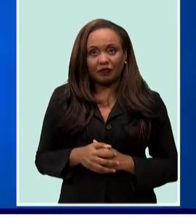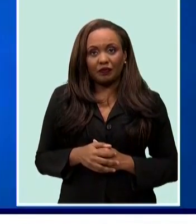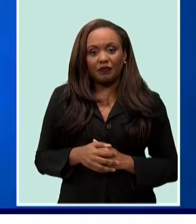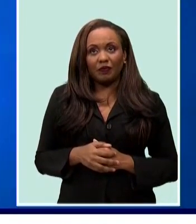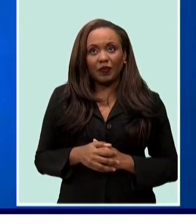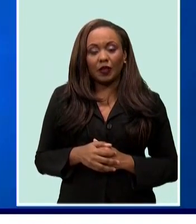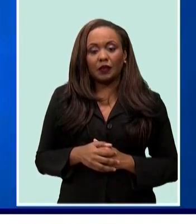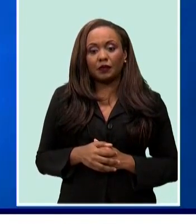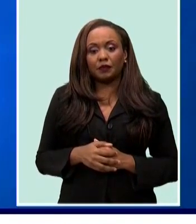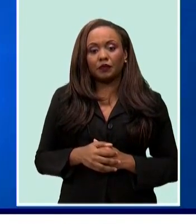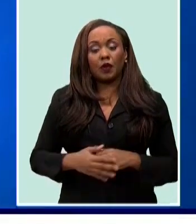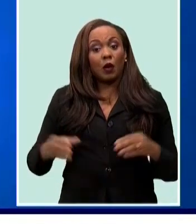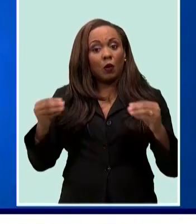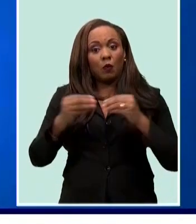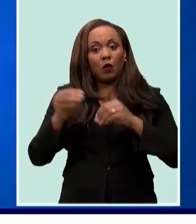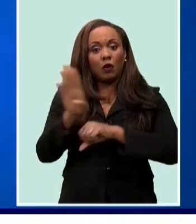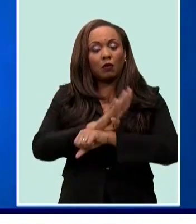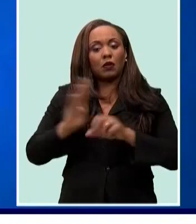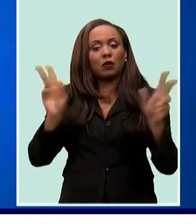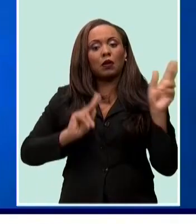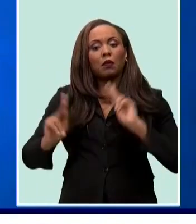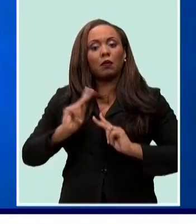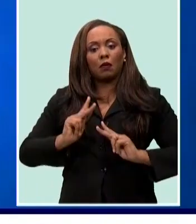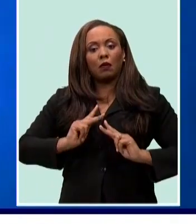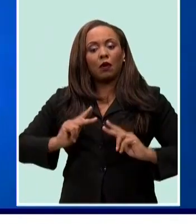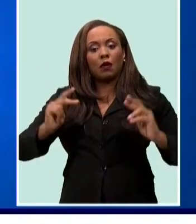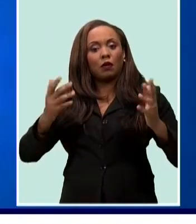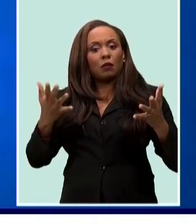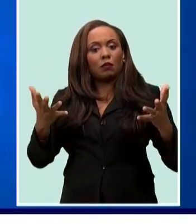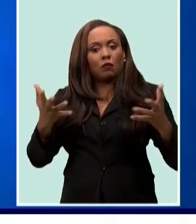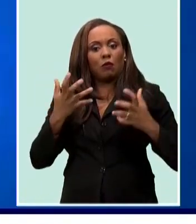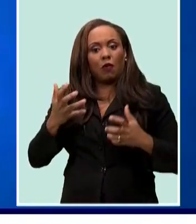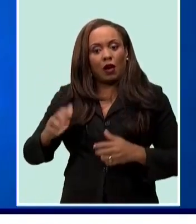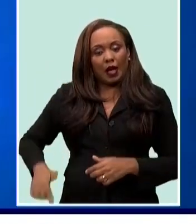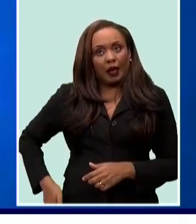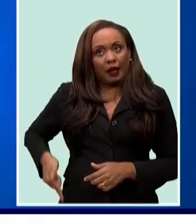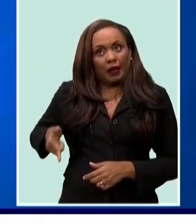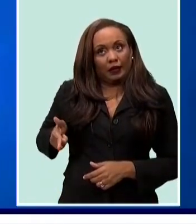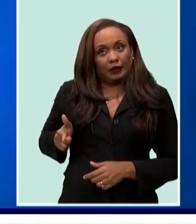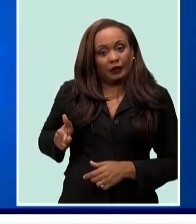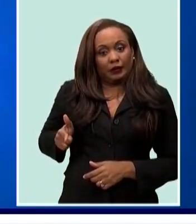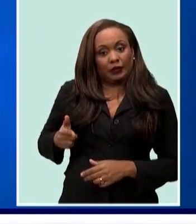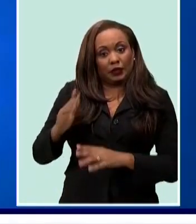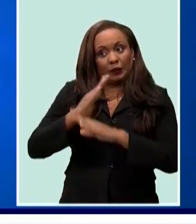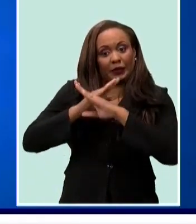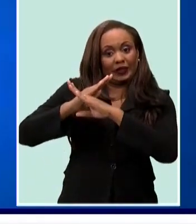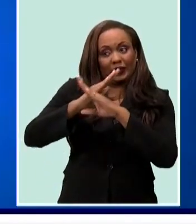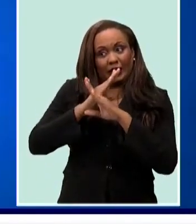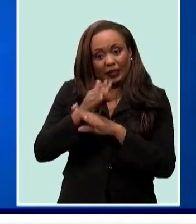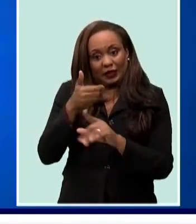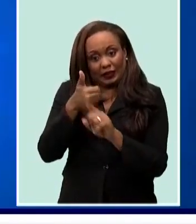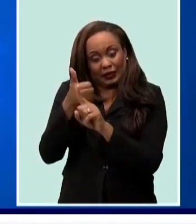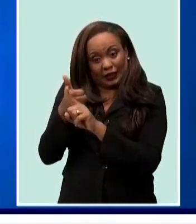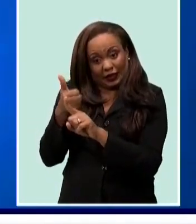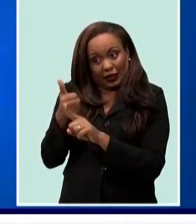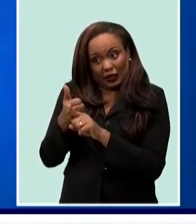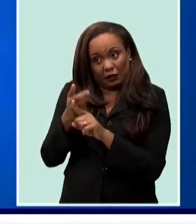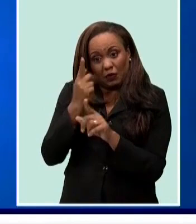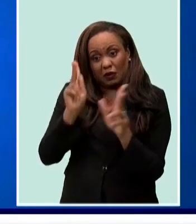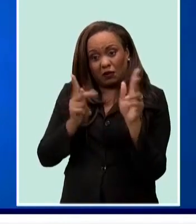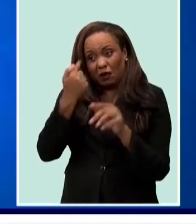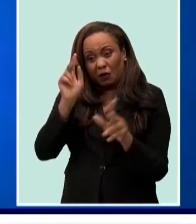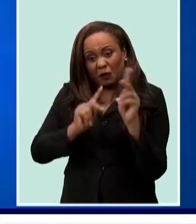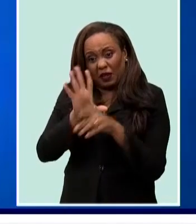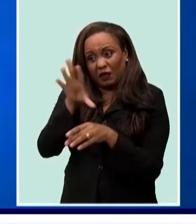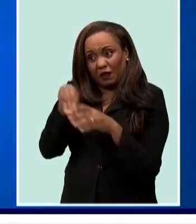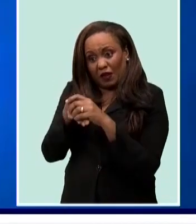It appears more Barbadians believe they need a licensed firearm to protect themselves in the face of ongoing violence against people involving